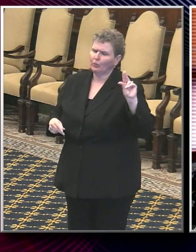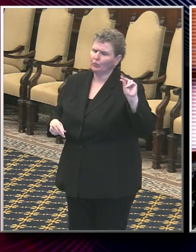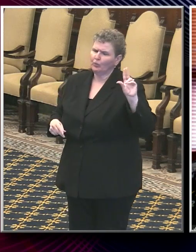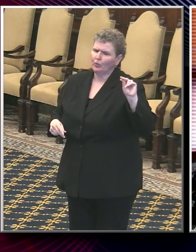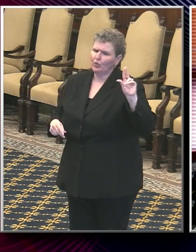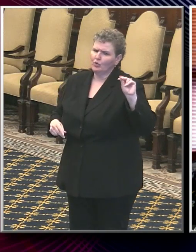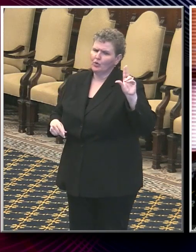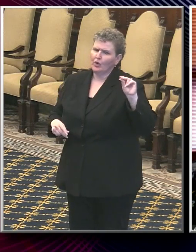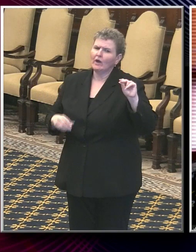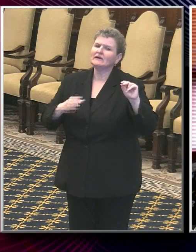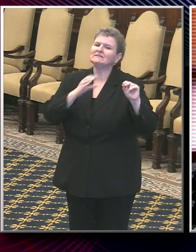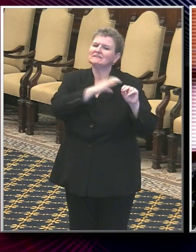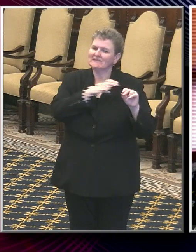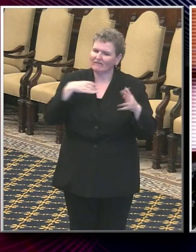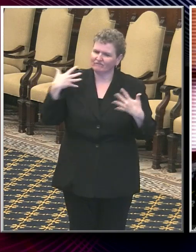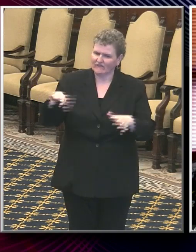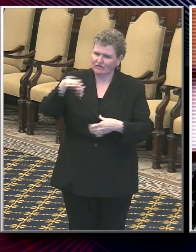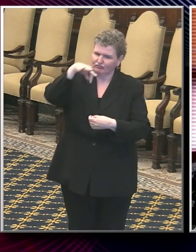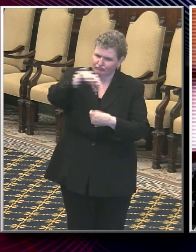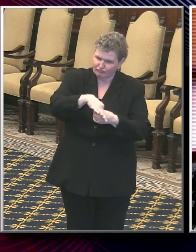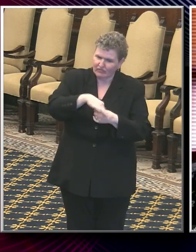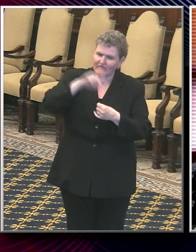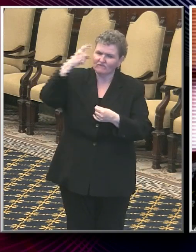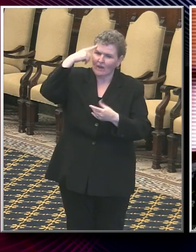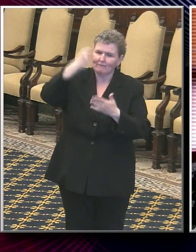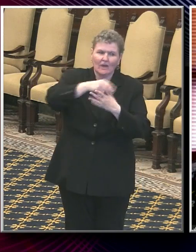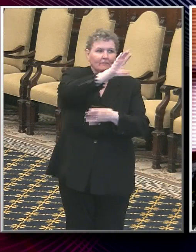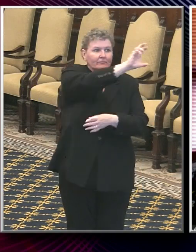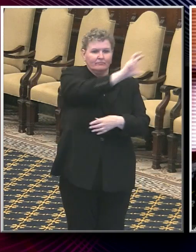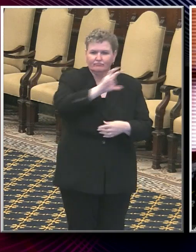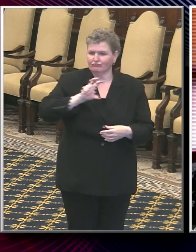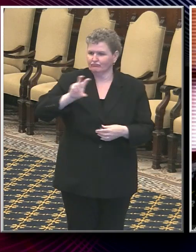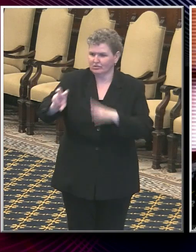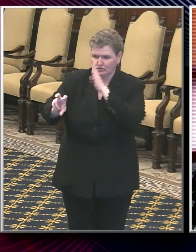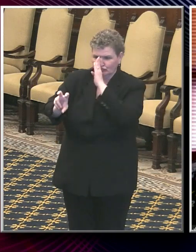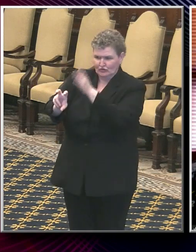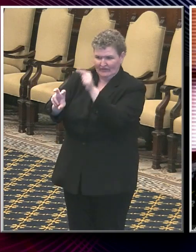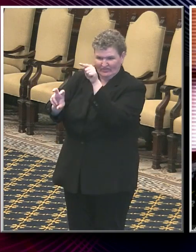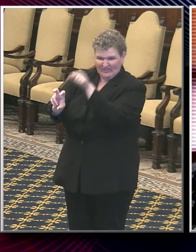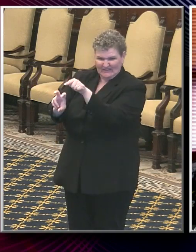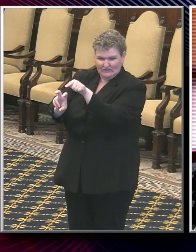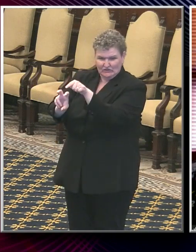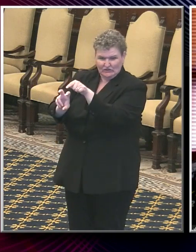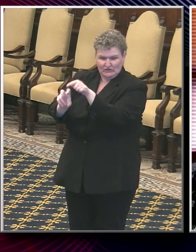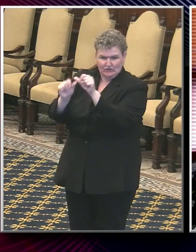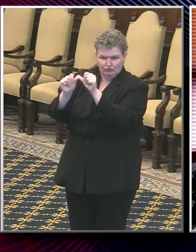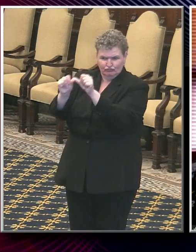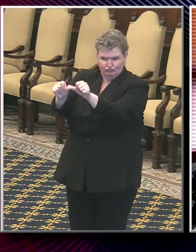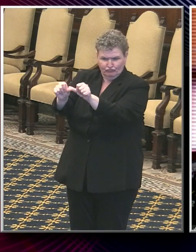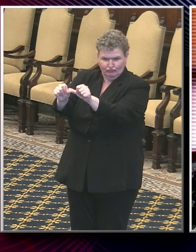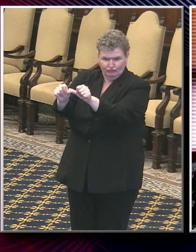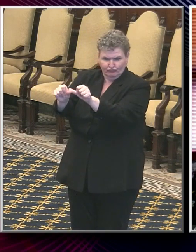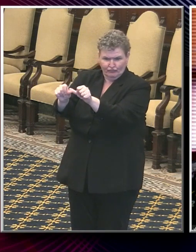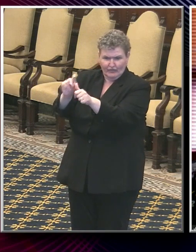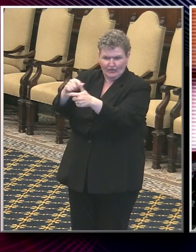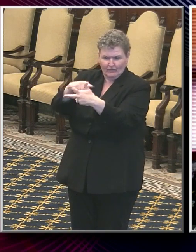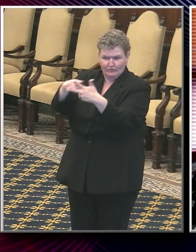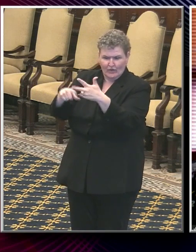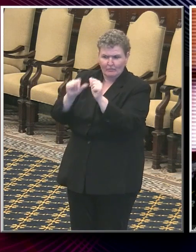for the use of that money. That's what we've been using it for, and we'll continue to use it for those programs.